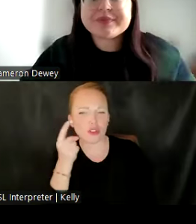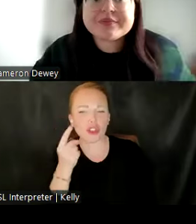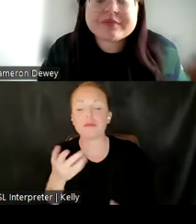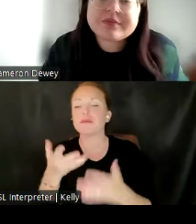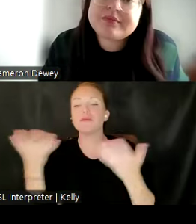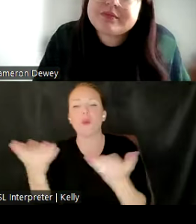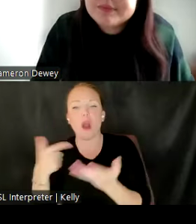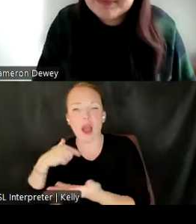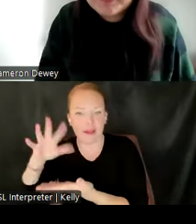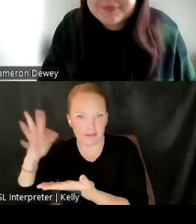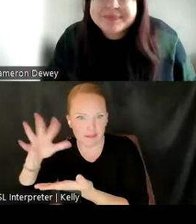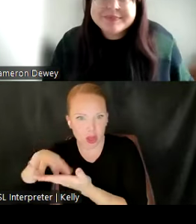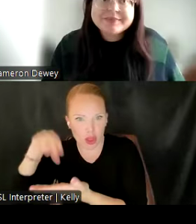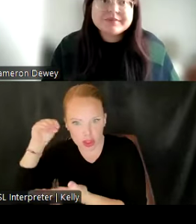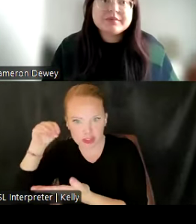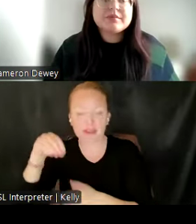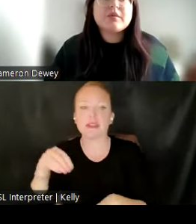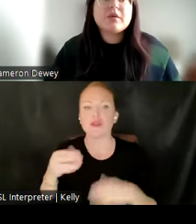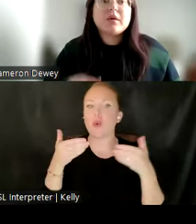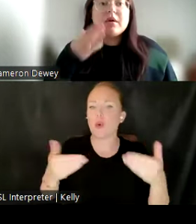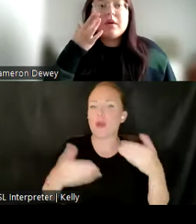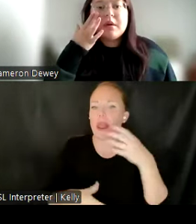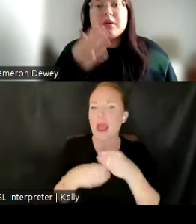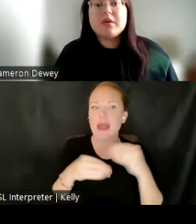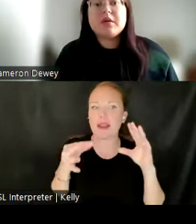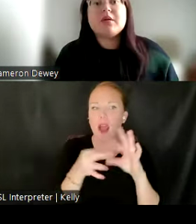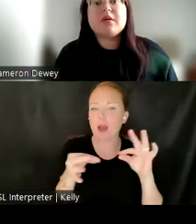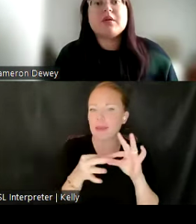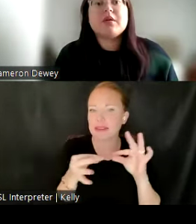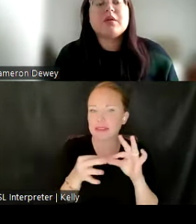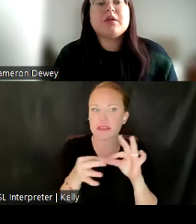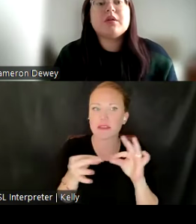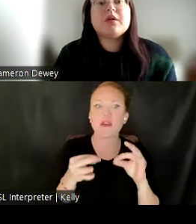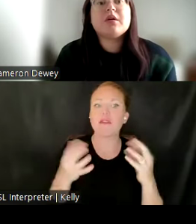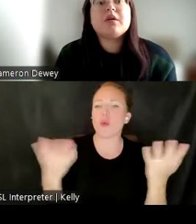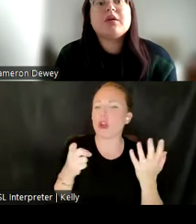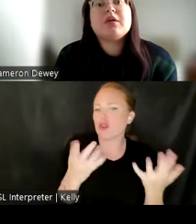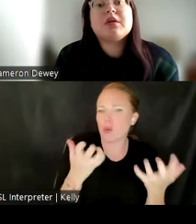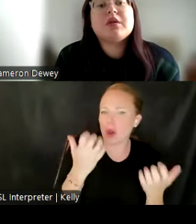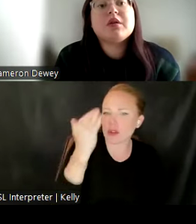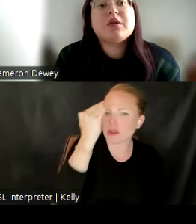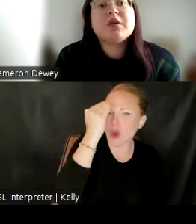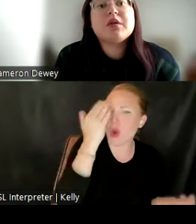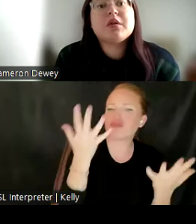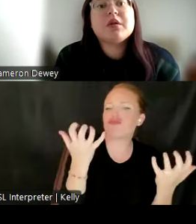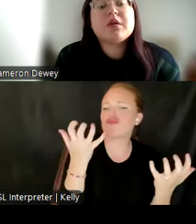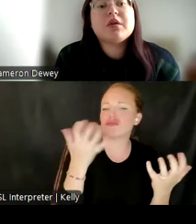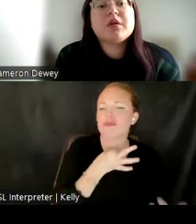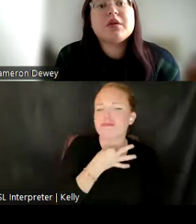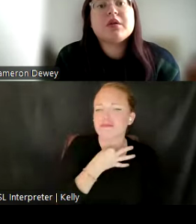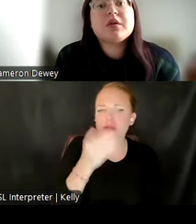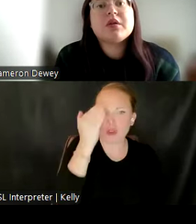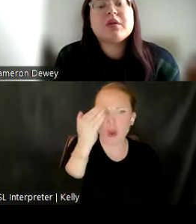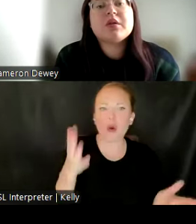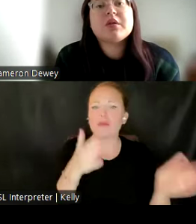willing to add any comments that you guys have regarding what you would like to know, what you have learned at the end of the session, and